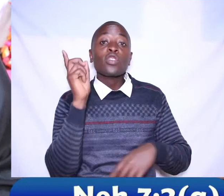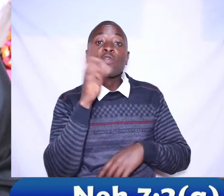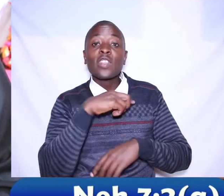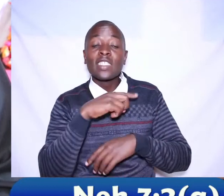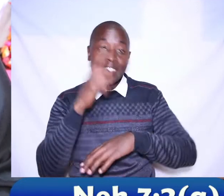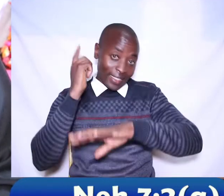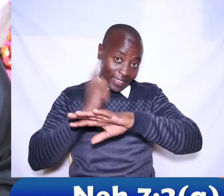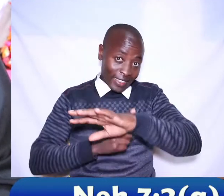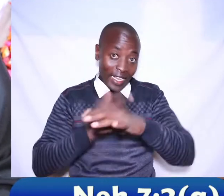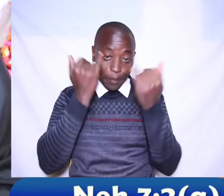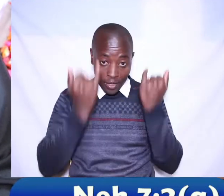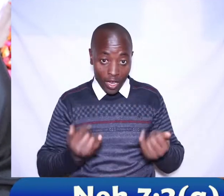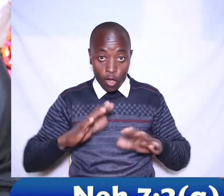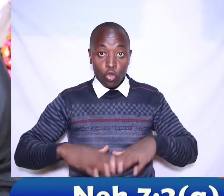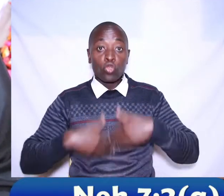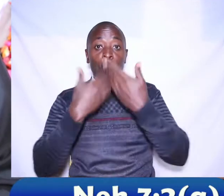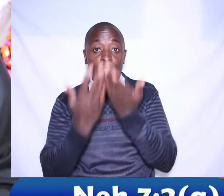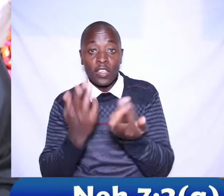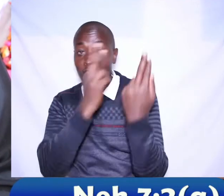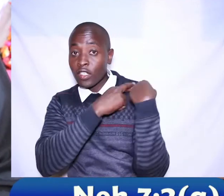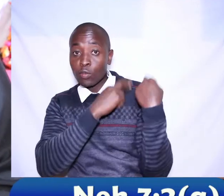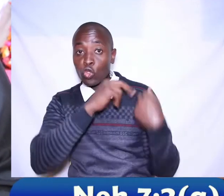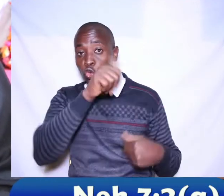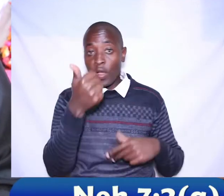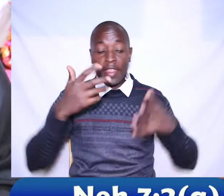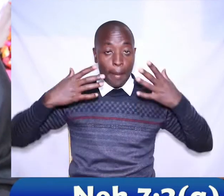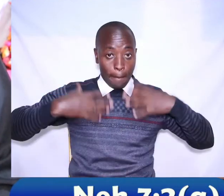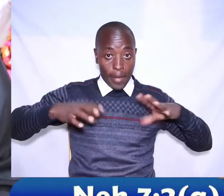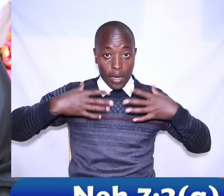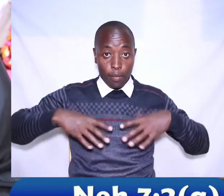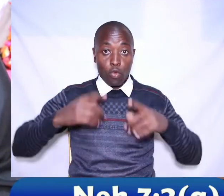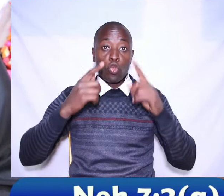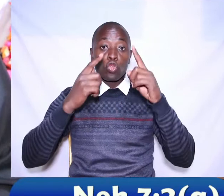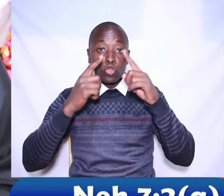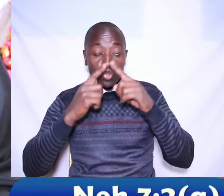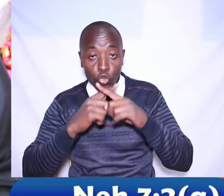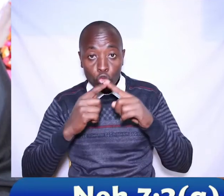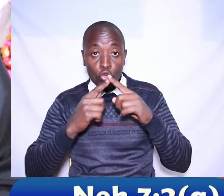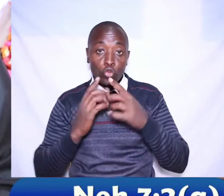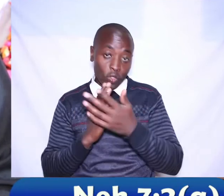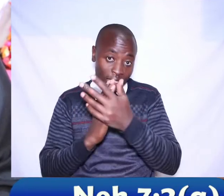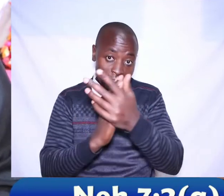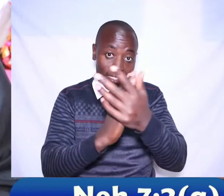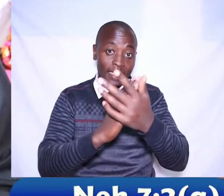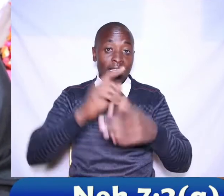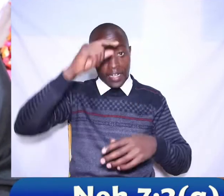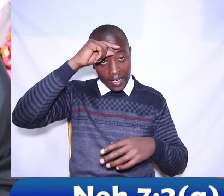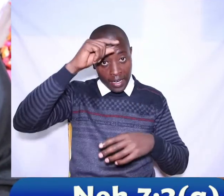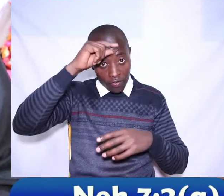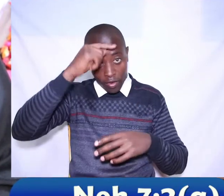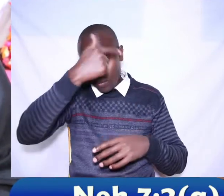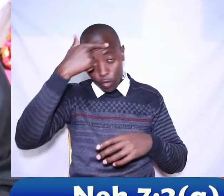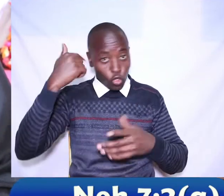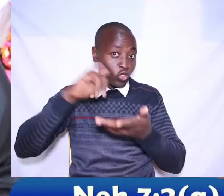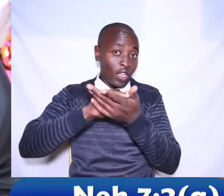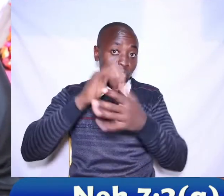and it was time to hand on the baton to other people to go on leading and governing, because that